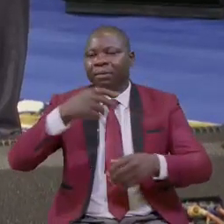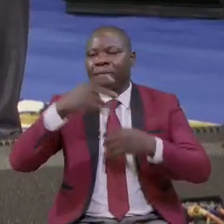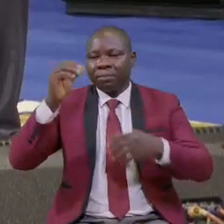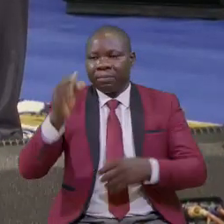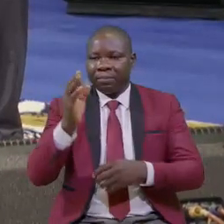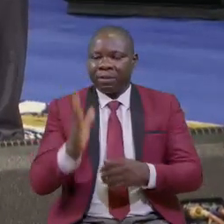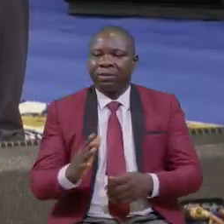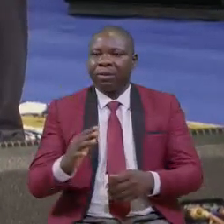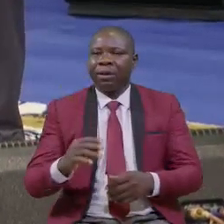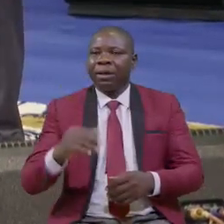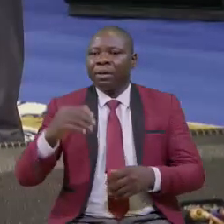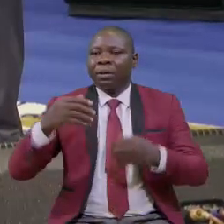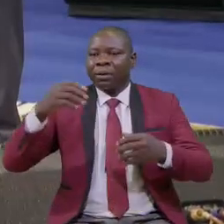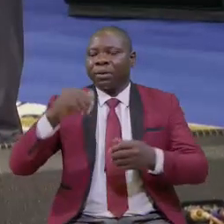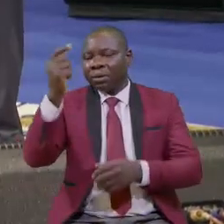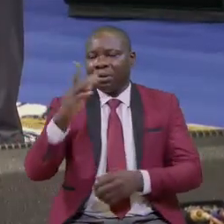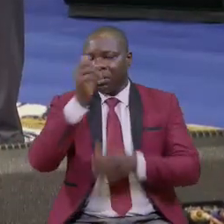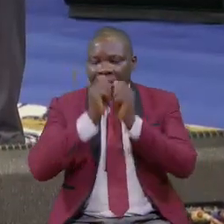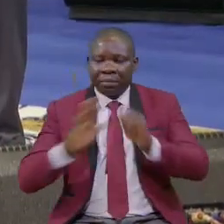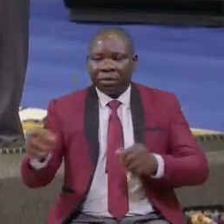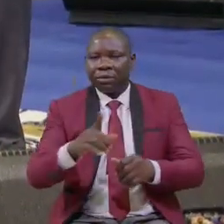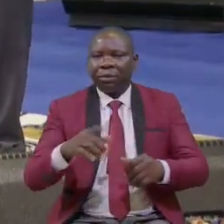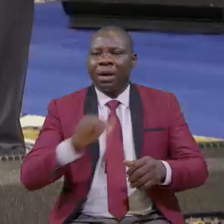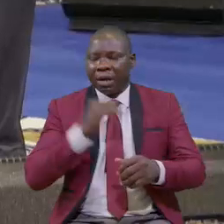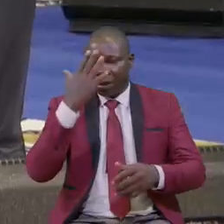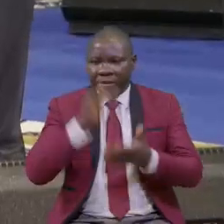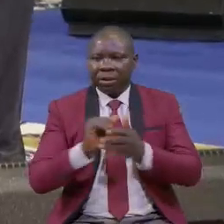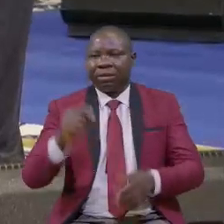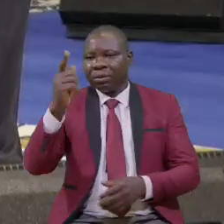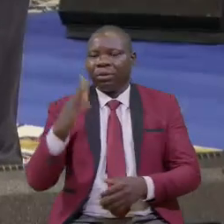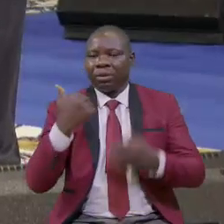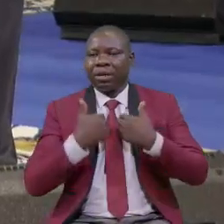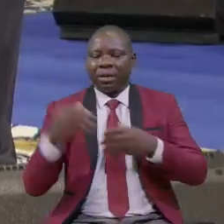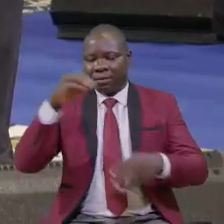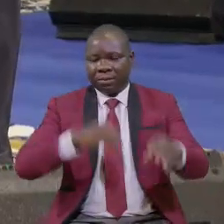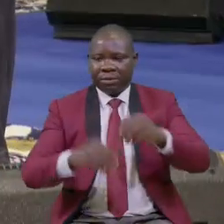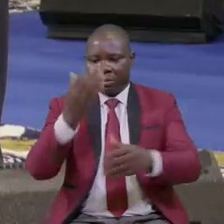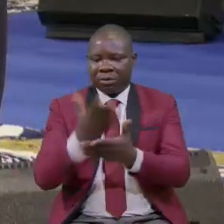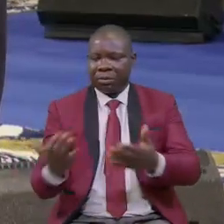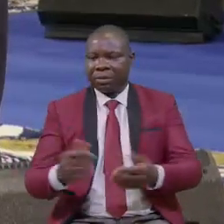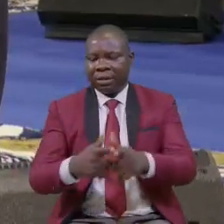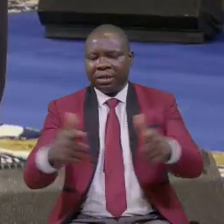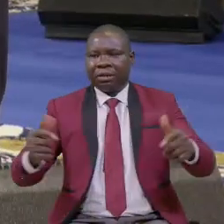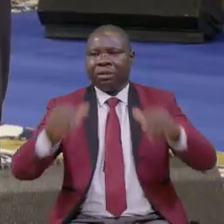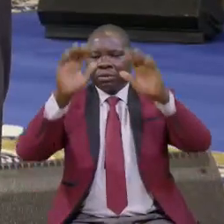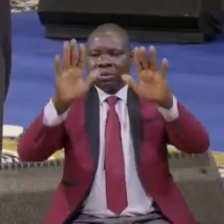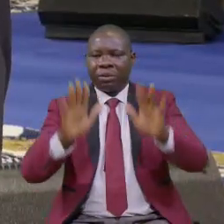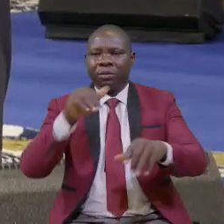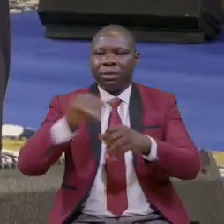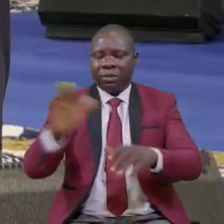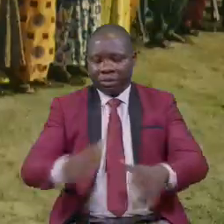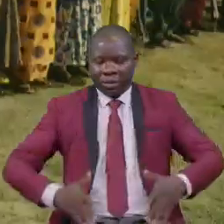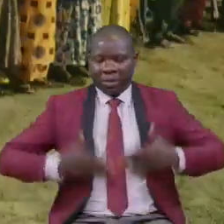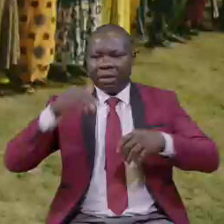and deposit something great, marvelous, wonderful in your life in